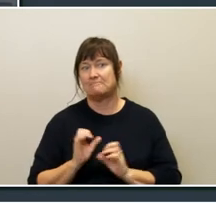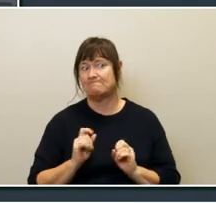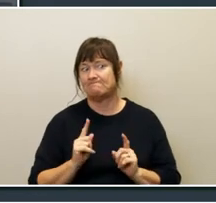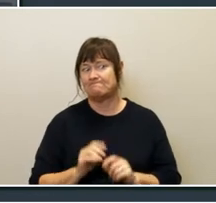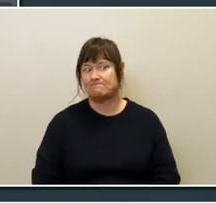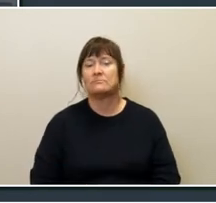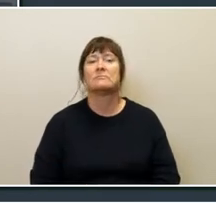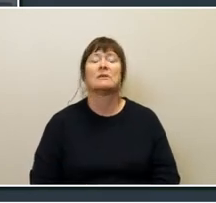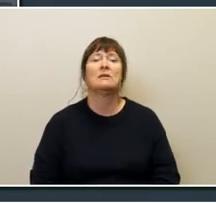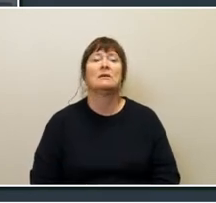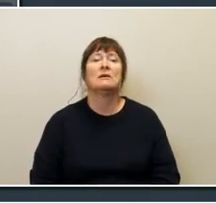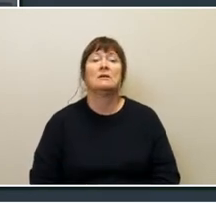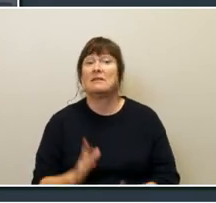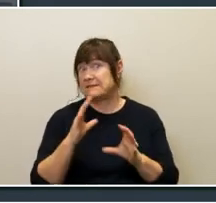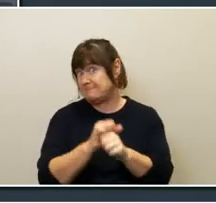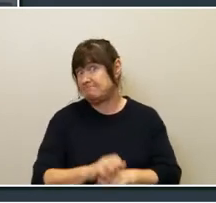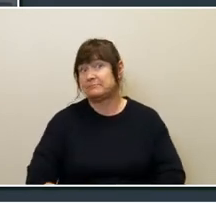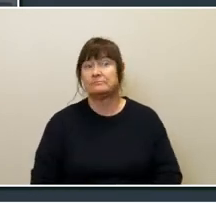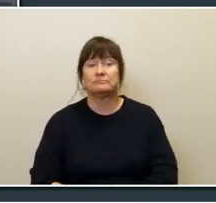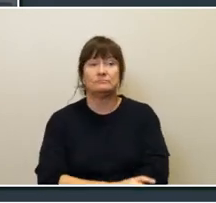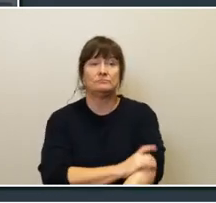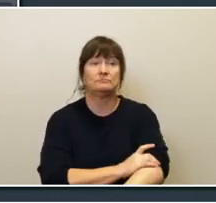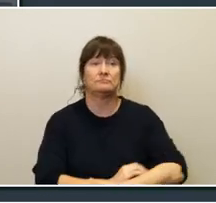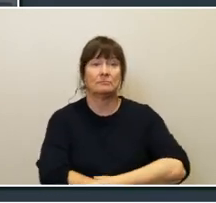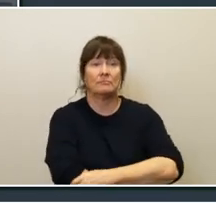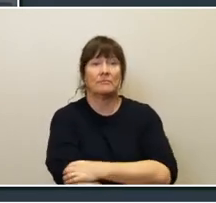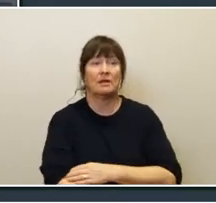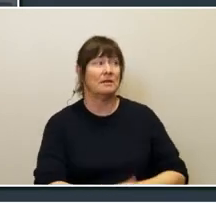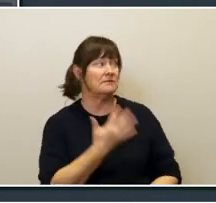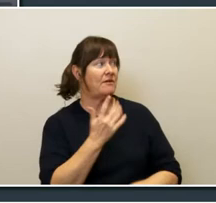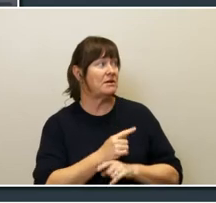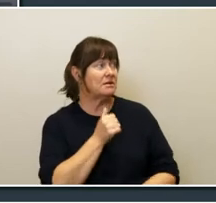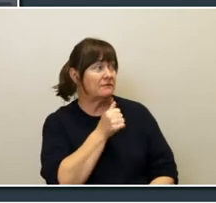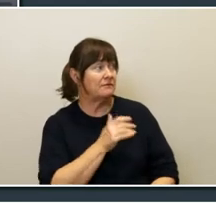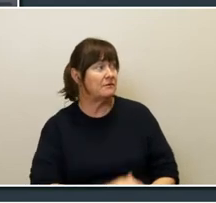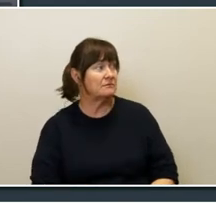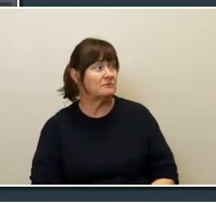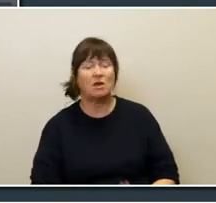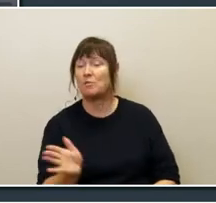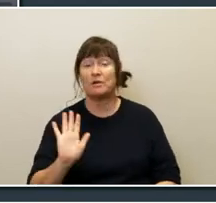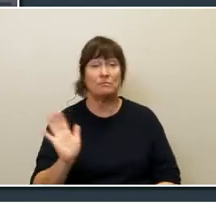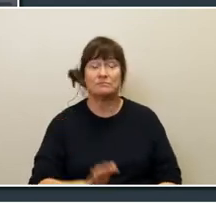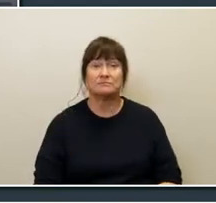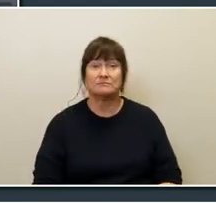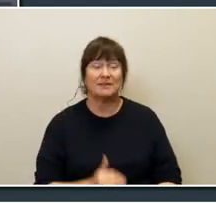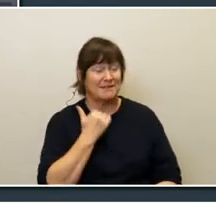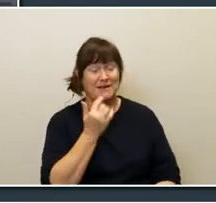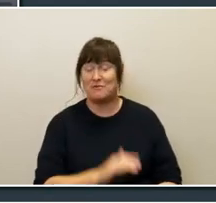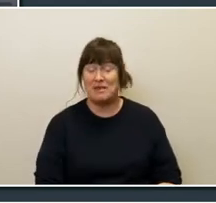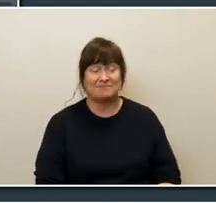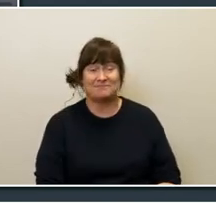Okay, so that's all. That's your 5-minute bell, if you were... Oh, no, that's enough